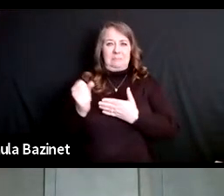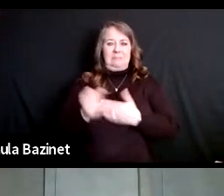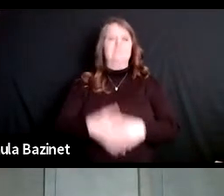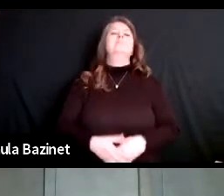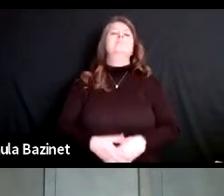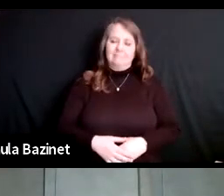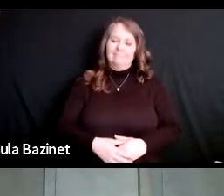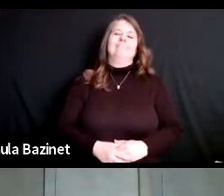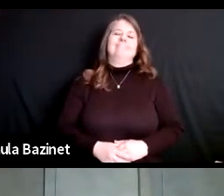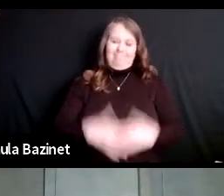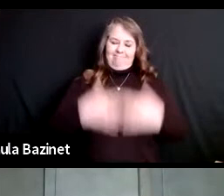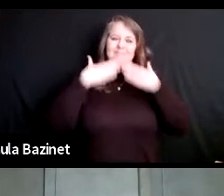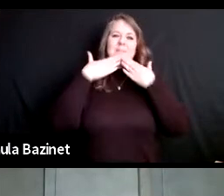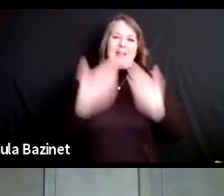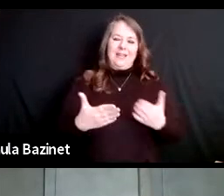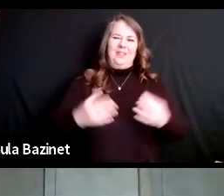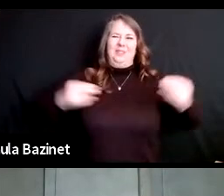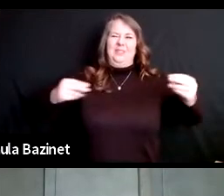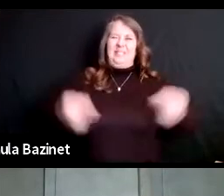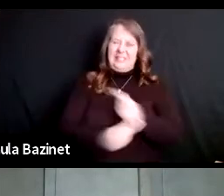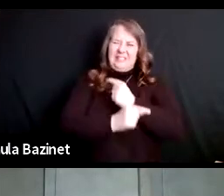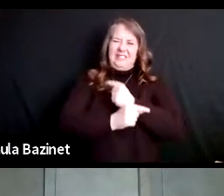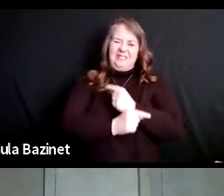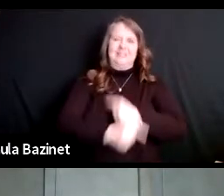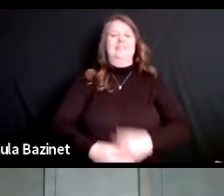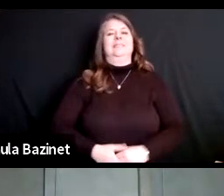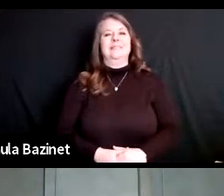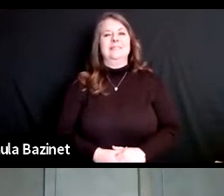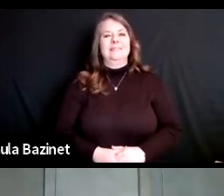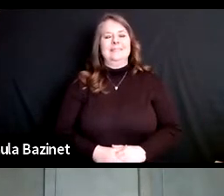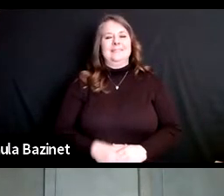You are up. Thank you, Mrs. Stubblefield.